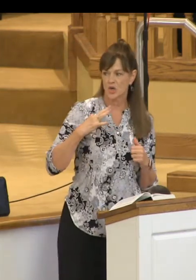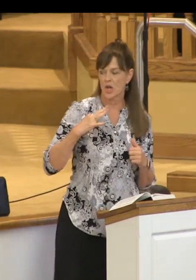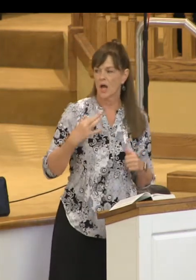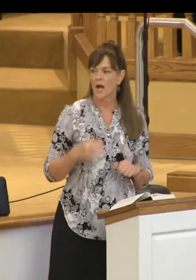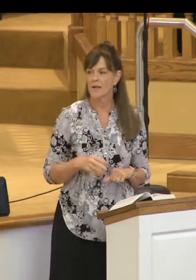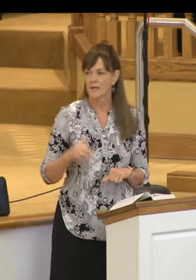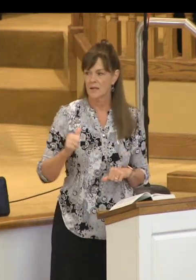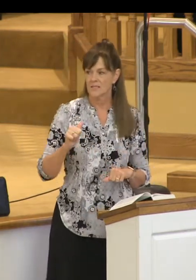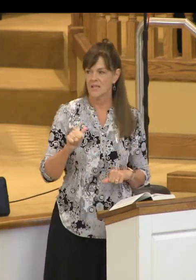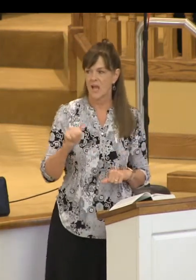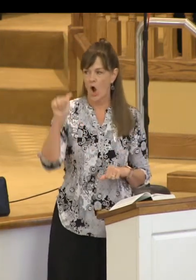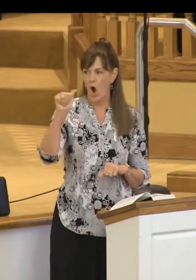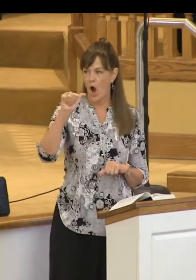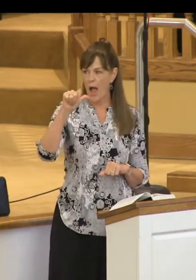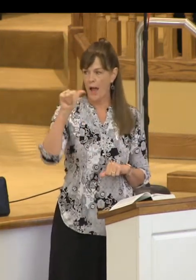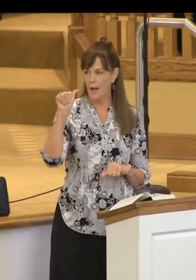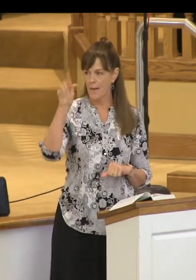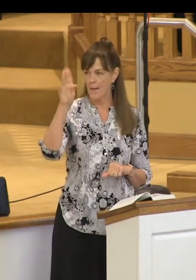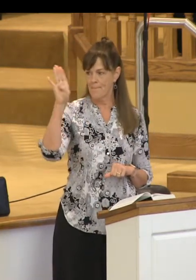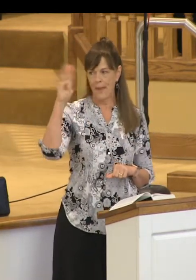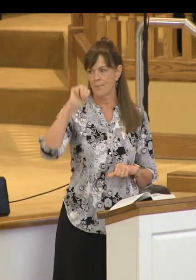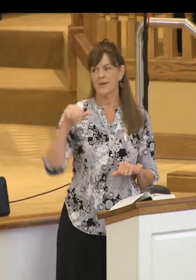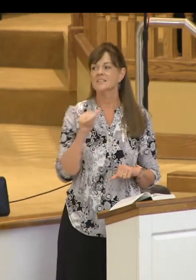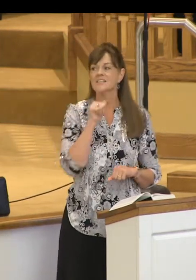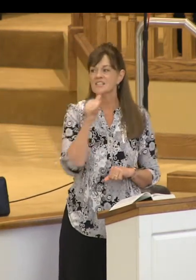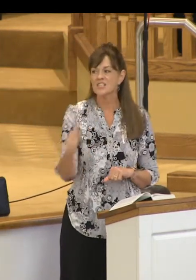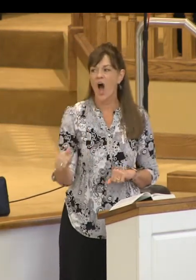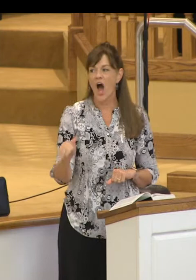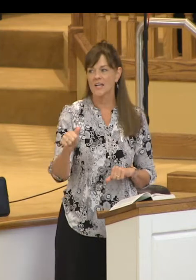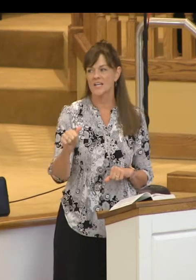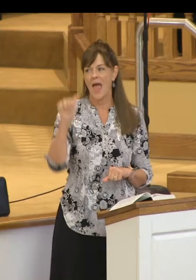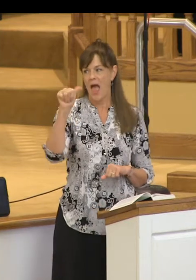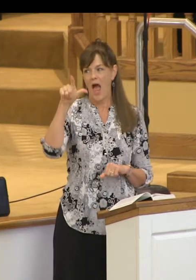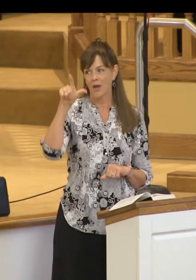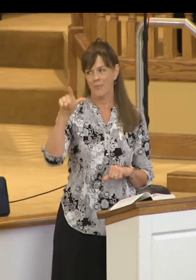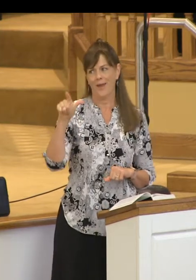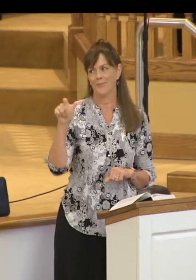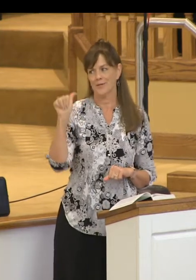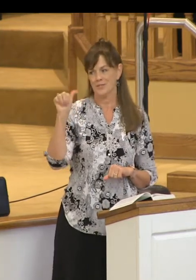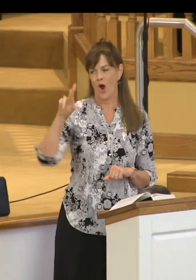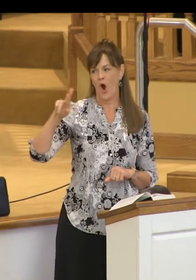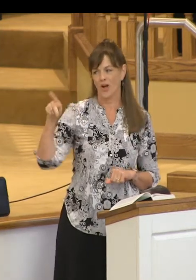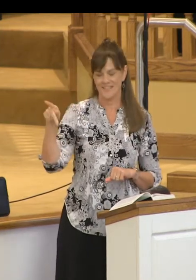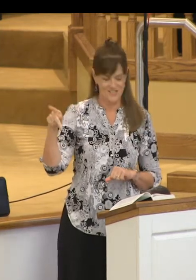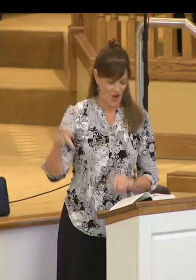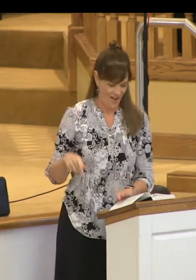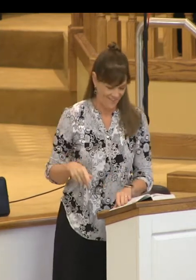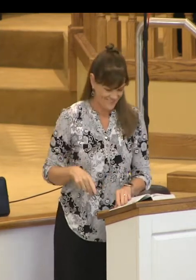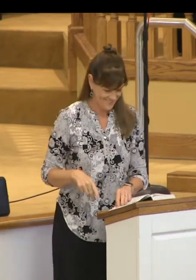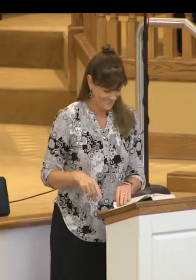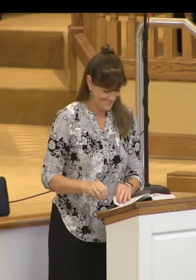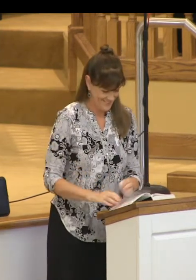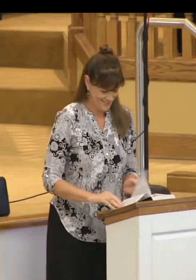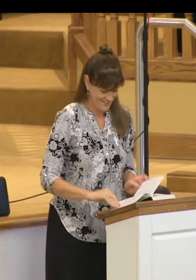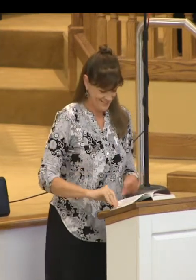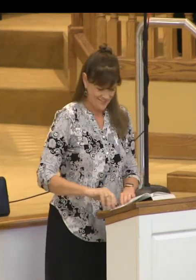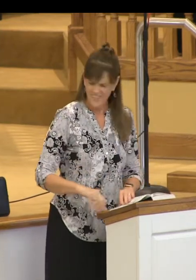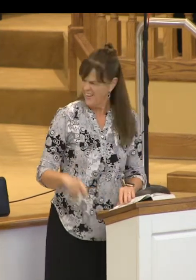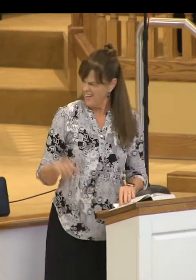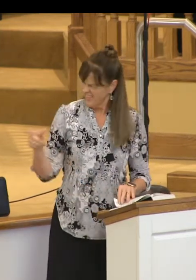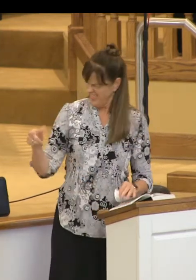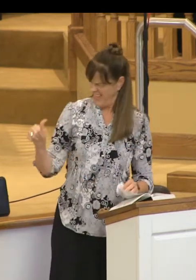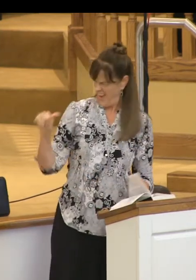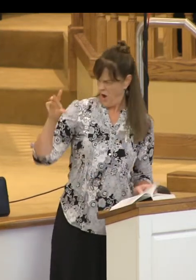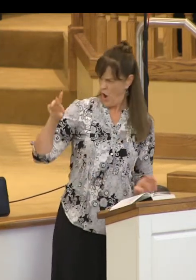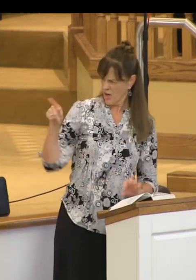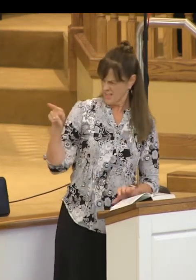He bought it by accident, thinking it was Alabama, but it's an Arkansas Razorbacks polo shirt. So I say that to Alabama fans all the time. Is that Alabama or Arkansas? Because